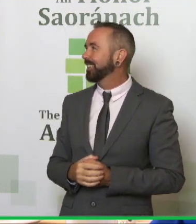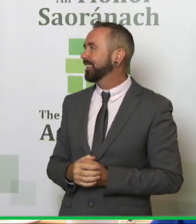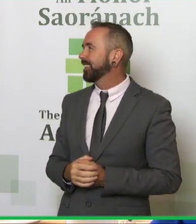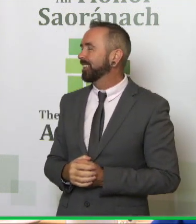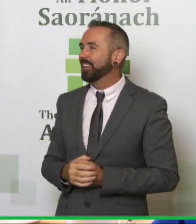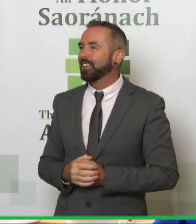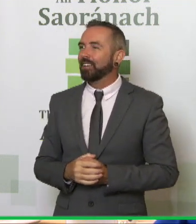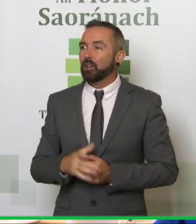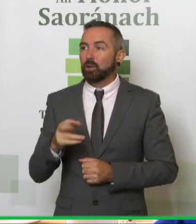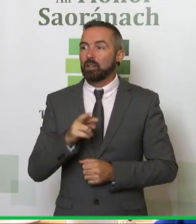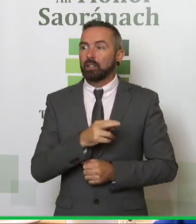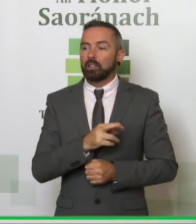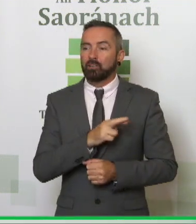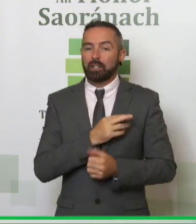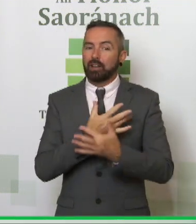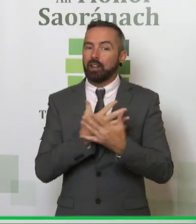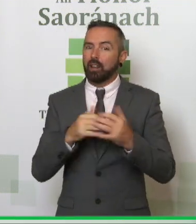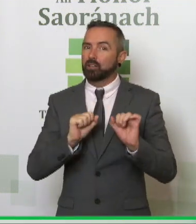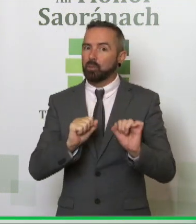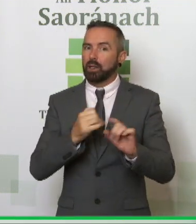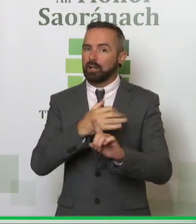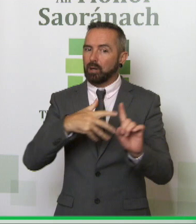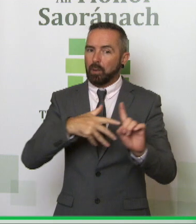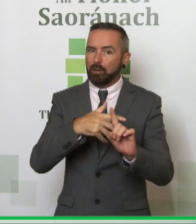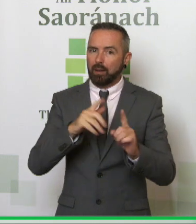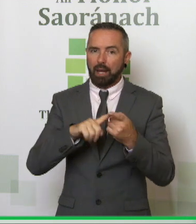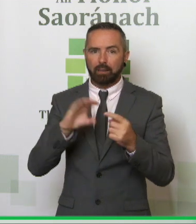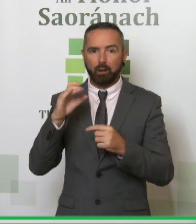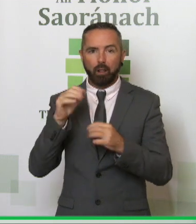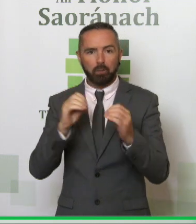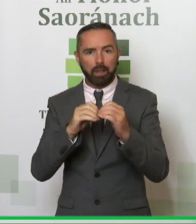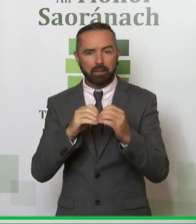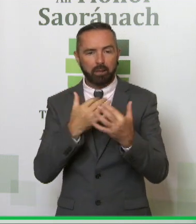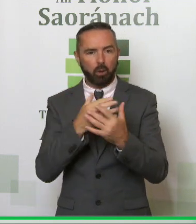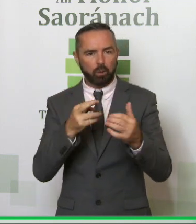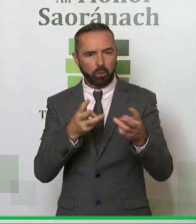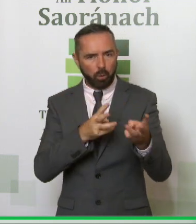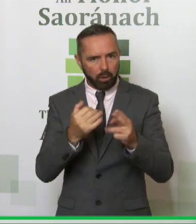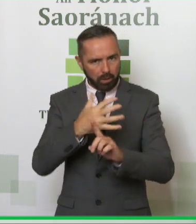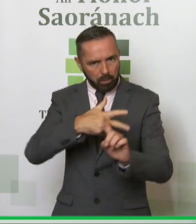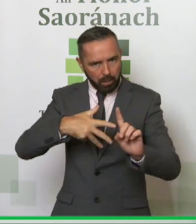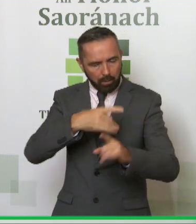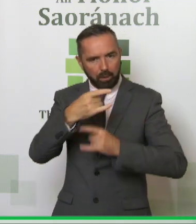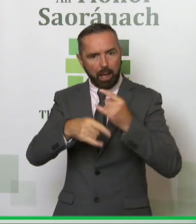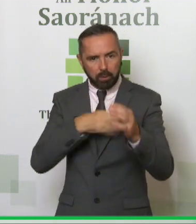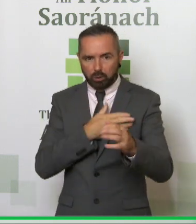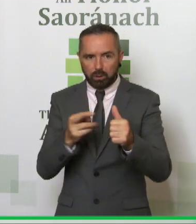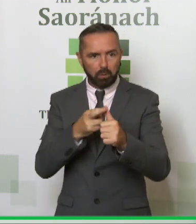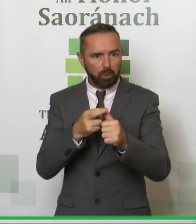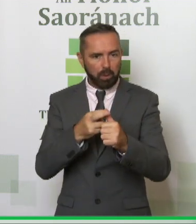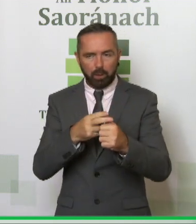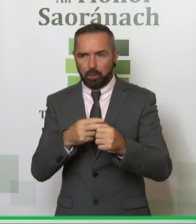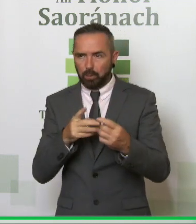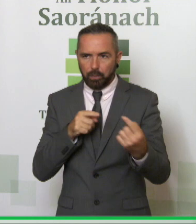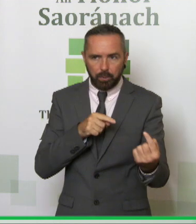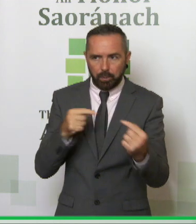But no, it's tremendous professionalism behind the scenes, as Cahill said, the work that goes on in preparation for these meetings, logistical work, presenters work, trying to align